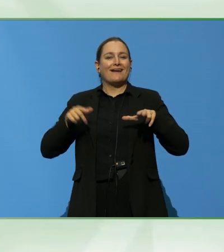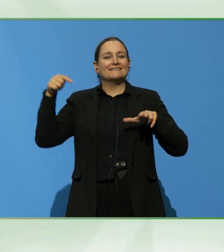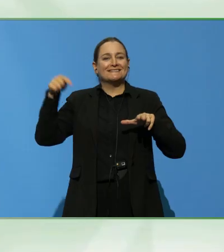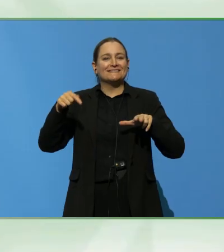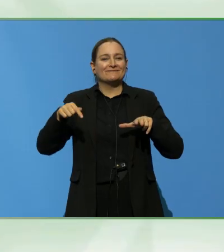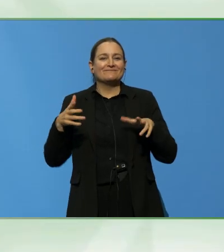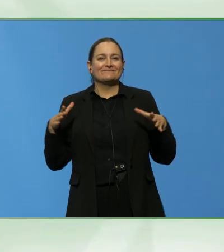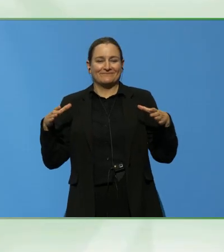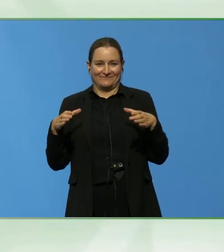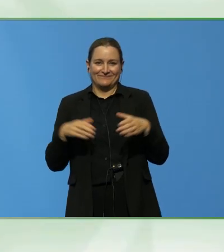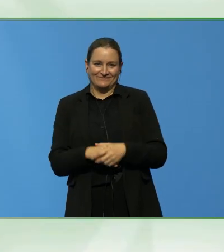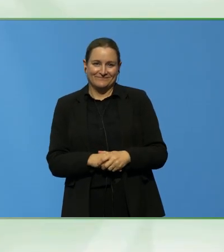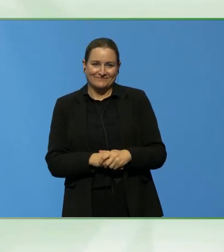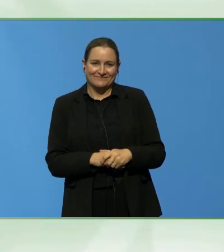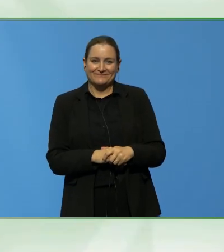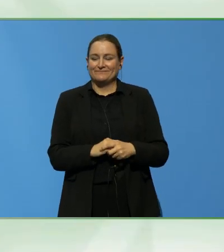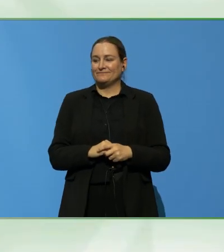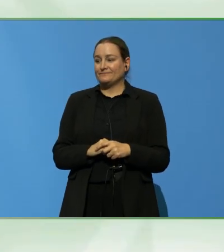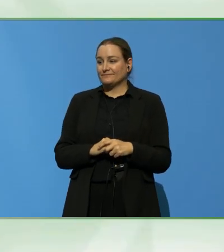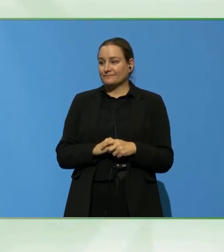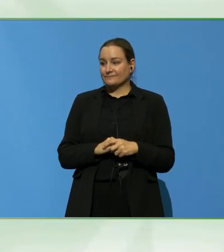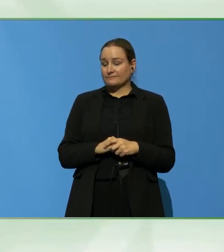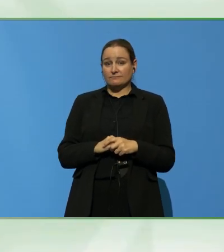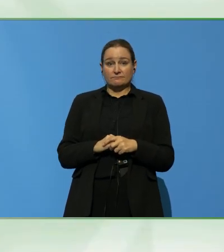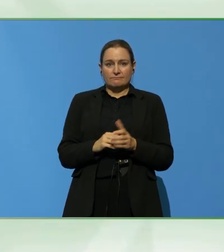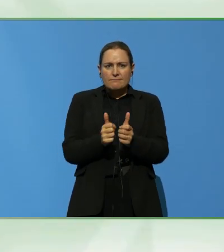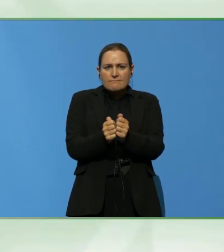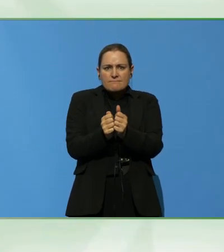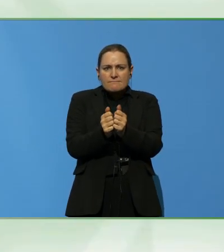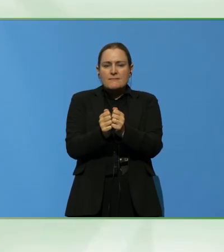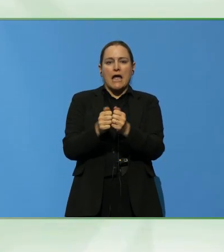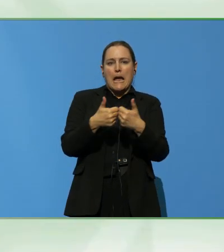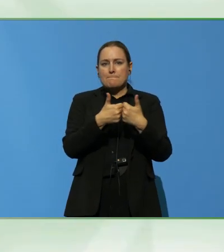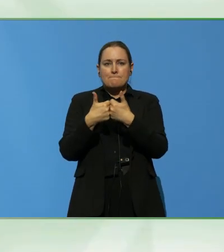Twitch and gaming is mostly done on screens, and we're going to pass on to another type of